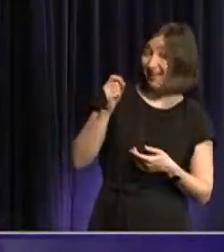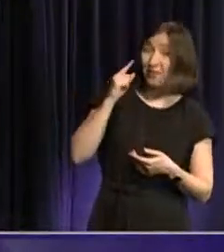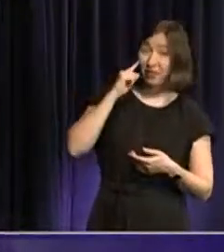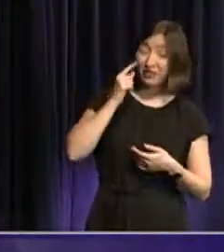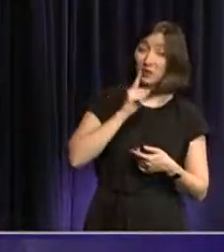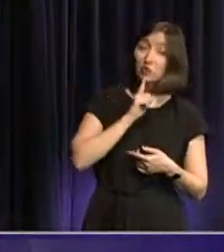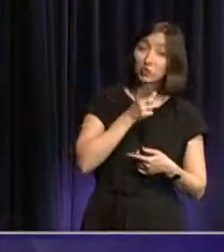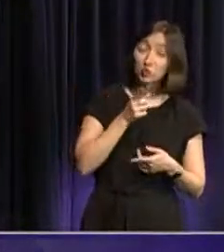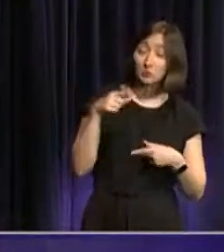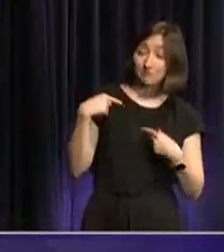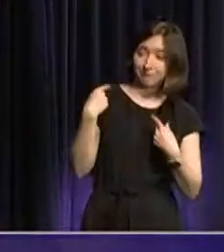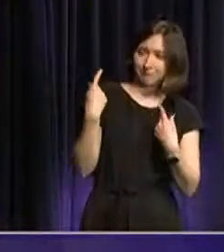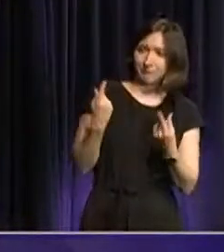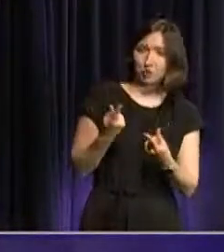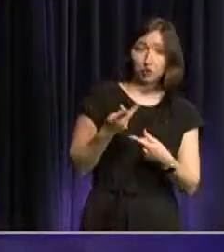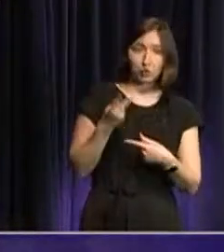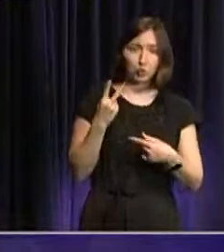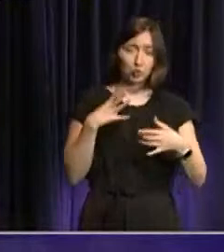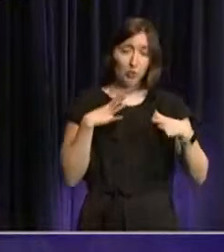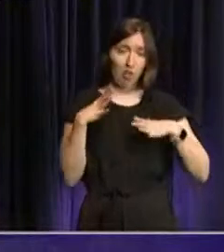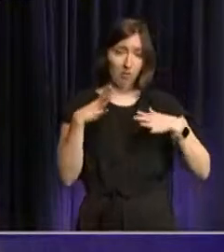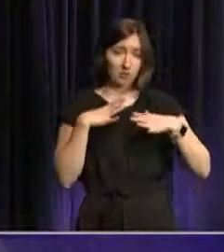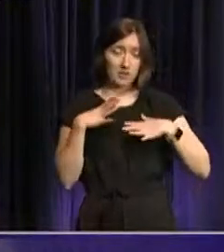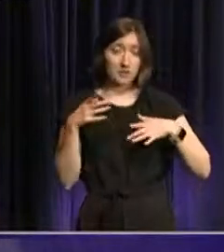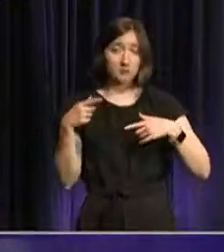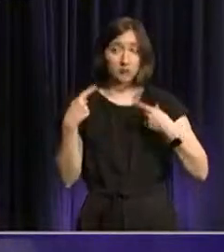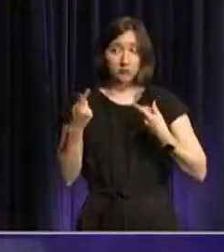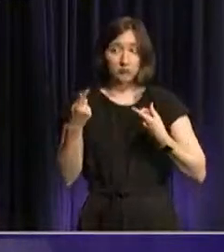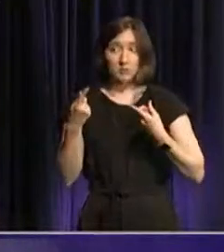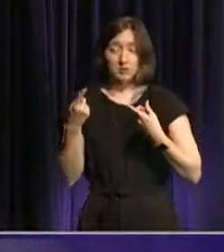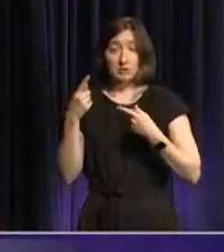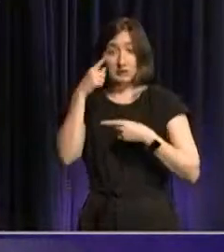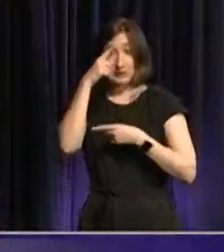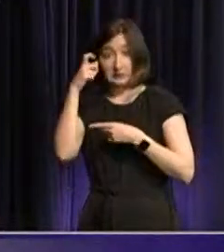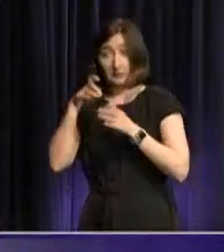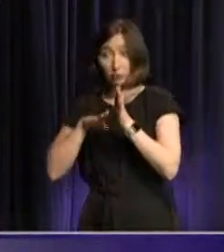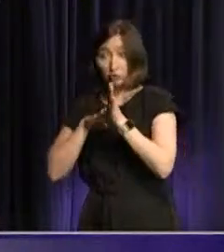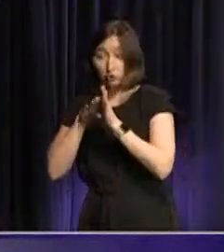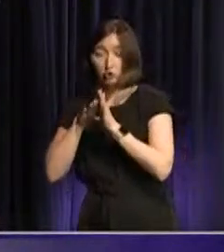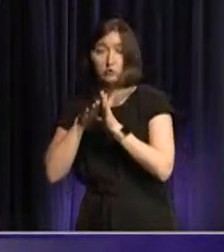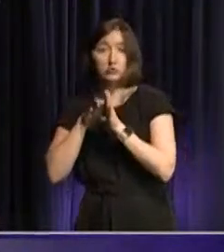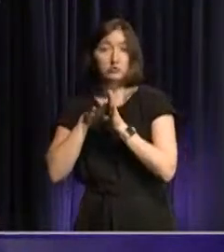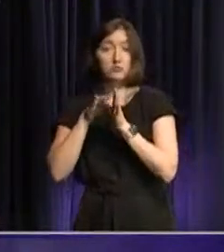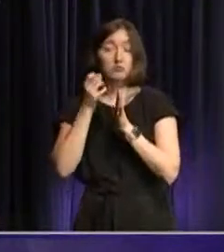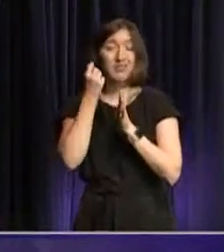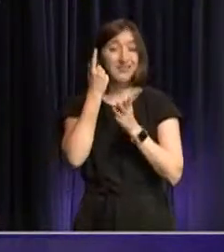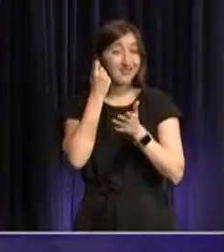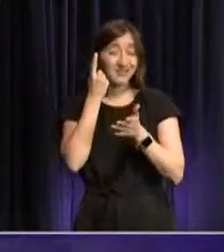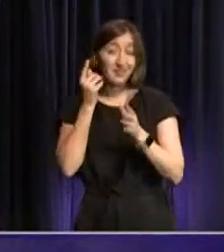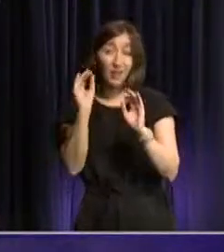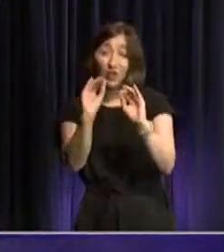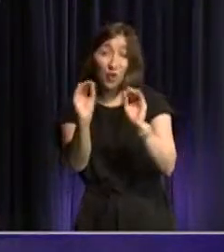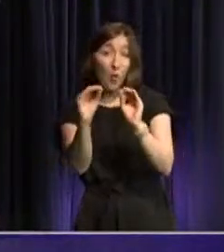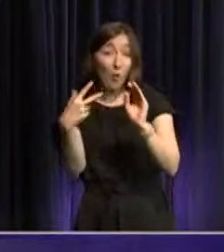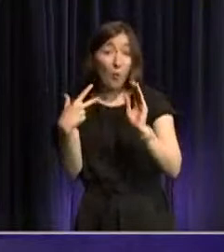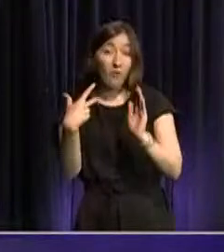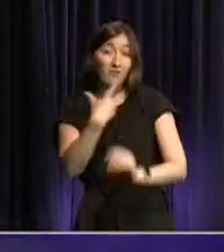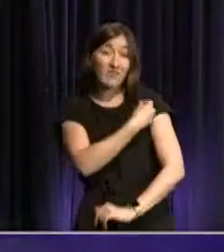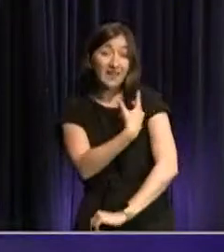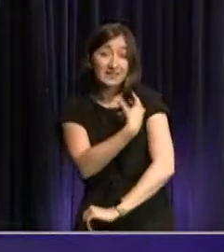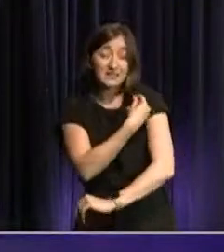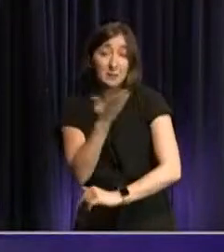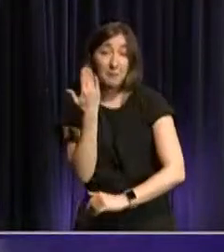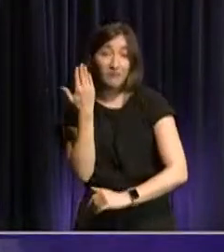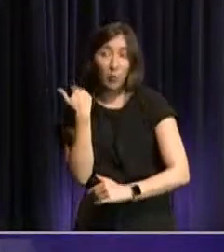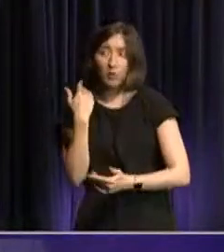summer surge and then going into the winter, the tool we've got now is the vaccines. We didn't have that tool before. So it's a very